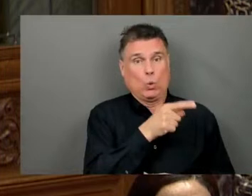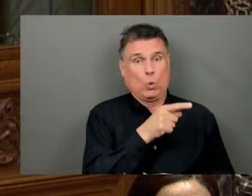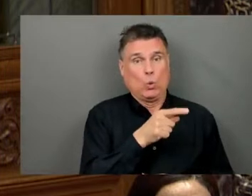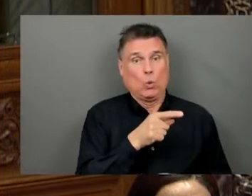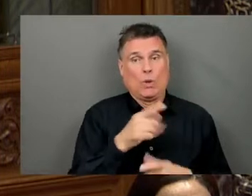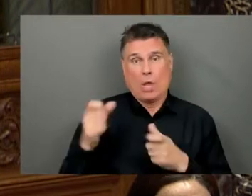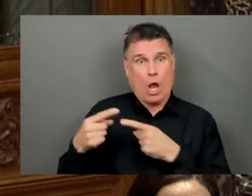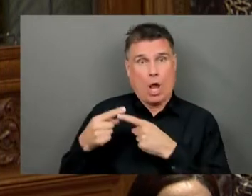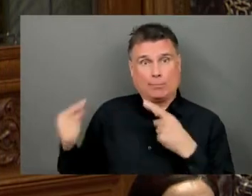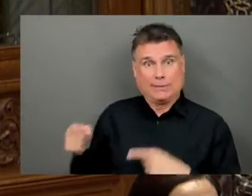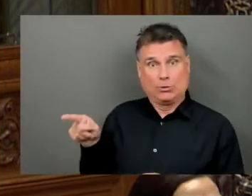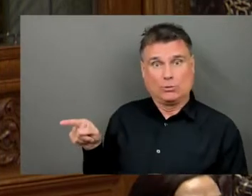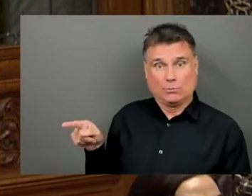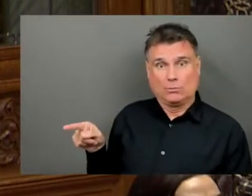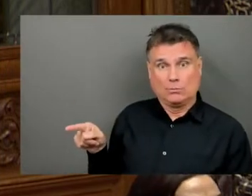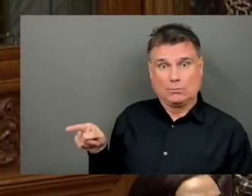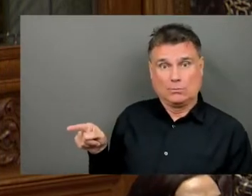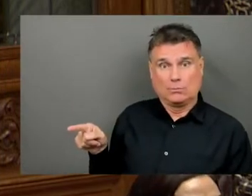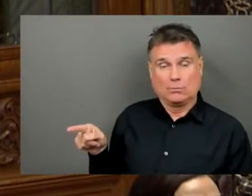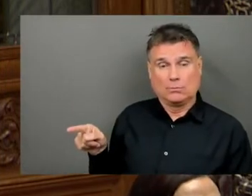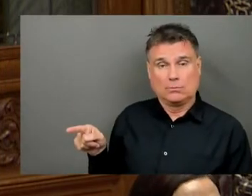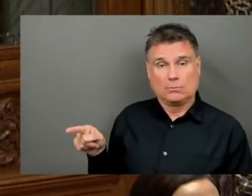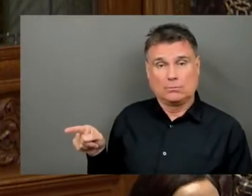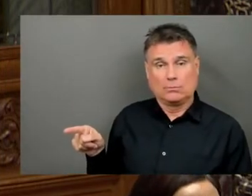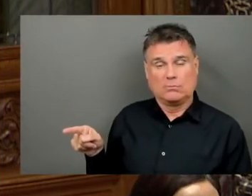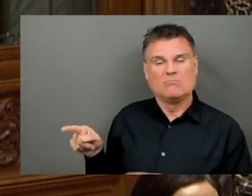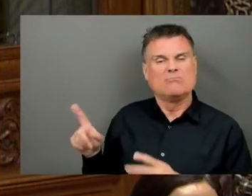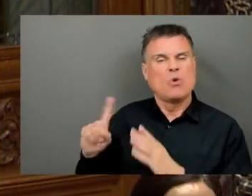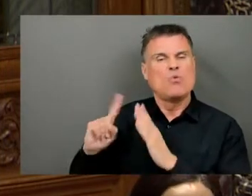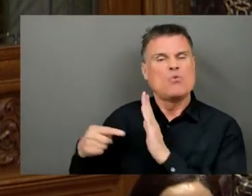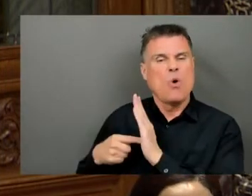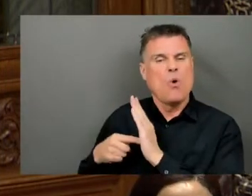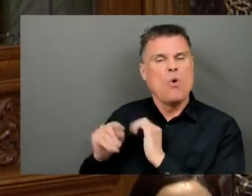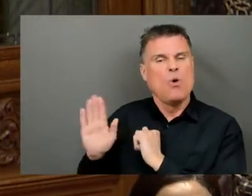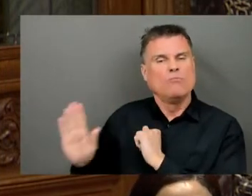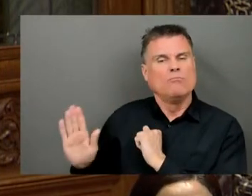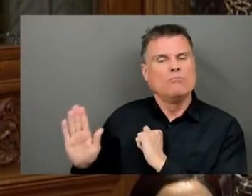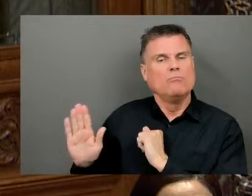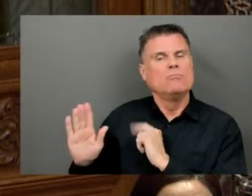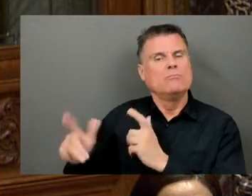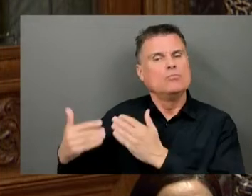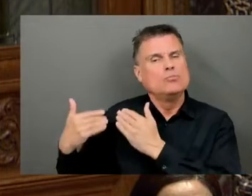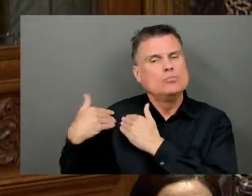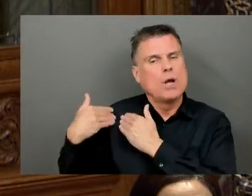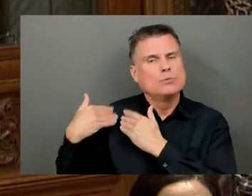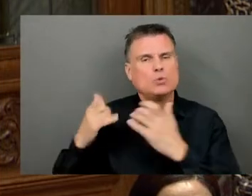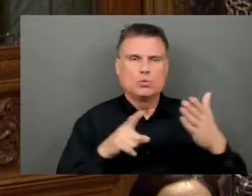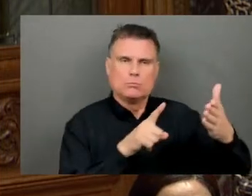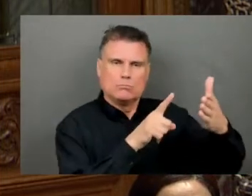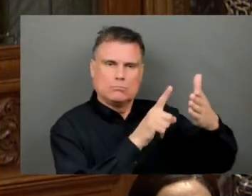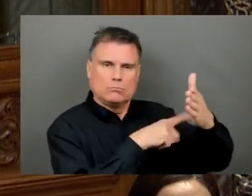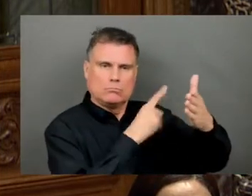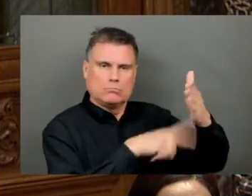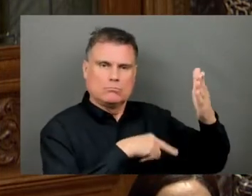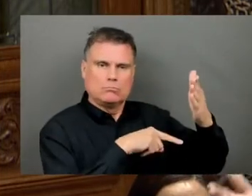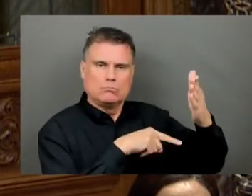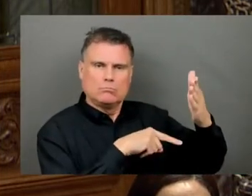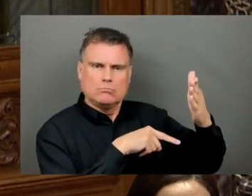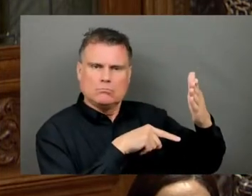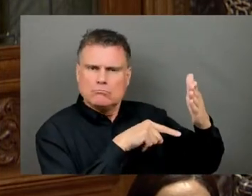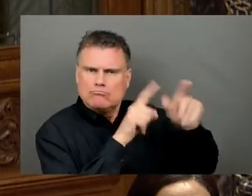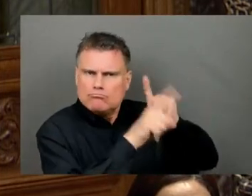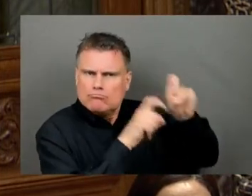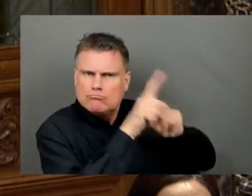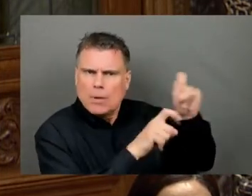of opposition, is to critique government programs and to ensure that they're being delivered fairly, to ensure that there aren't corporations and business and